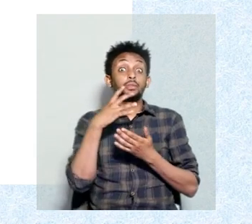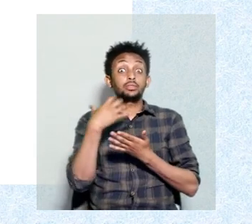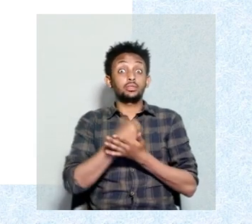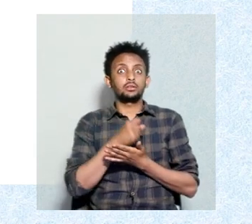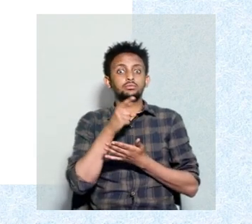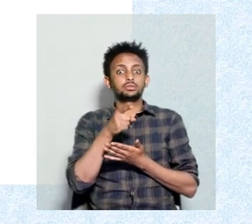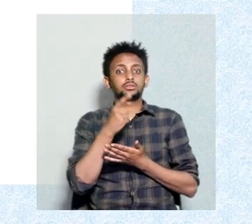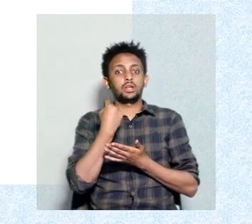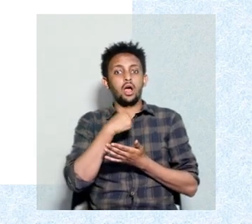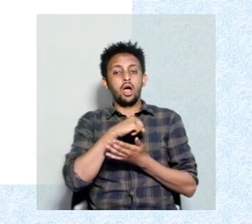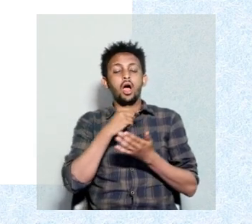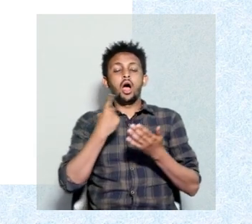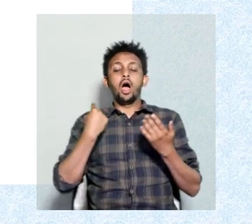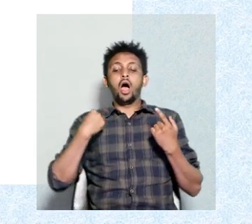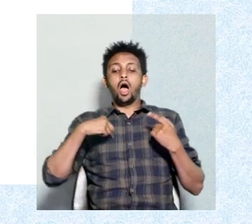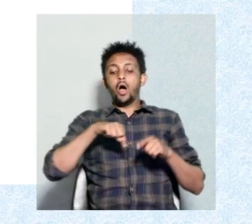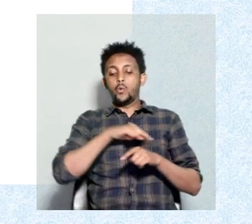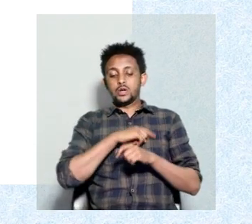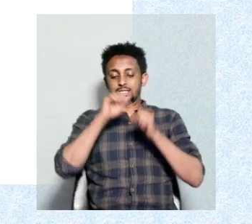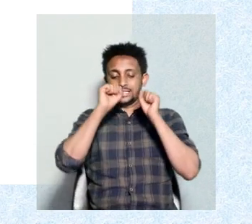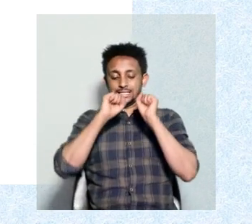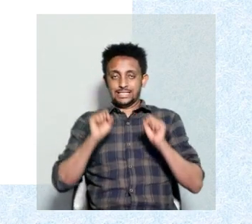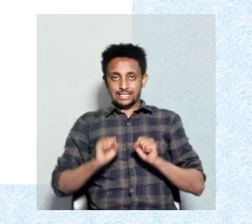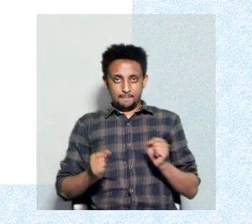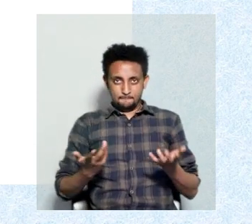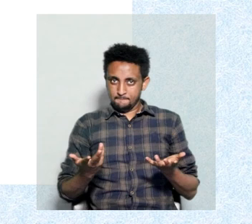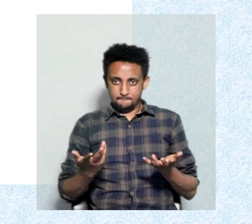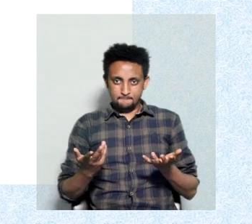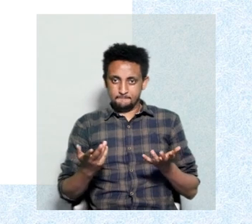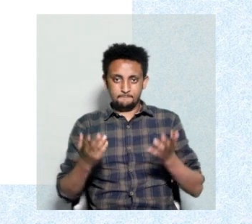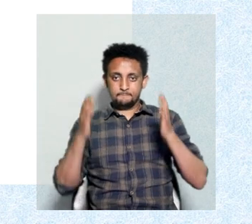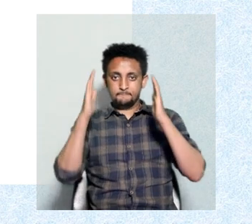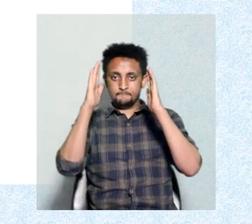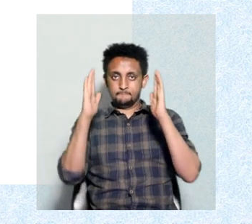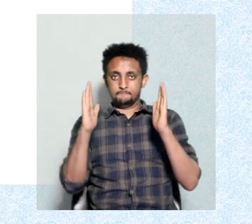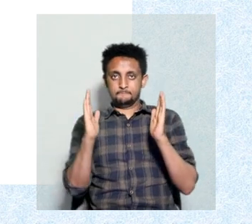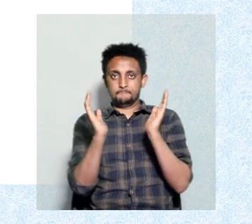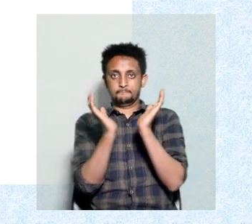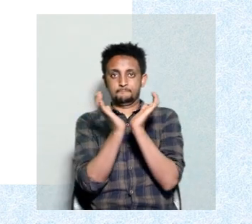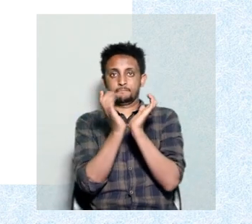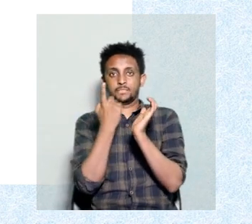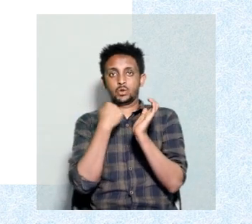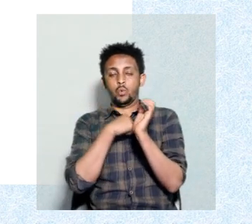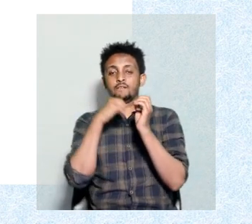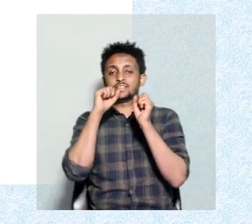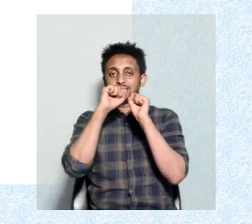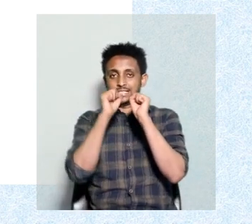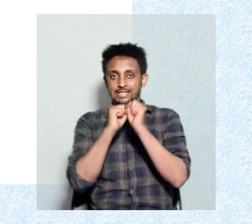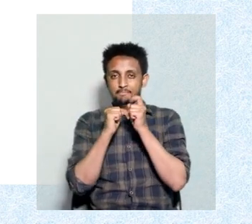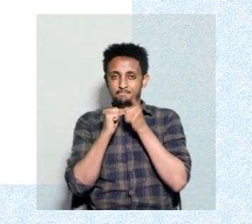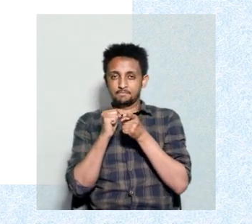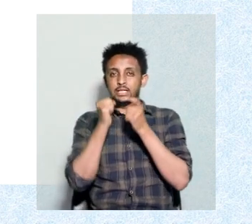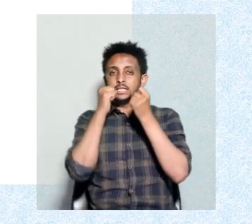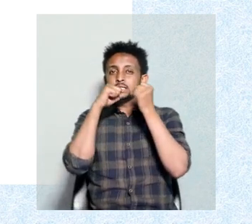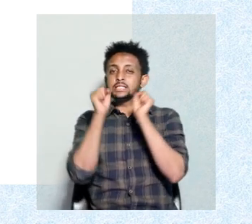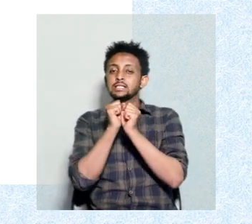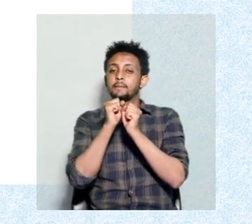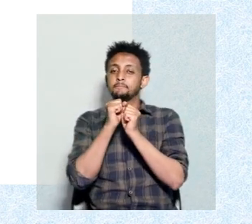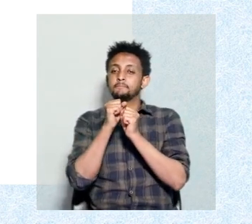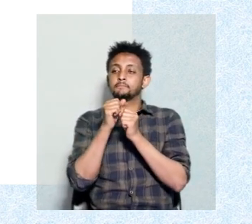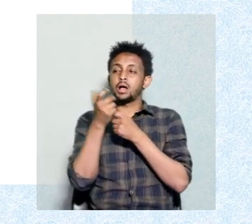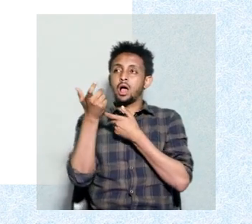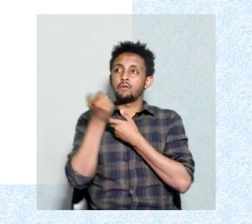that this is our system. Here you have a piston, and here we have the system. The system absorbs